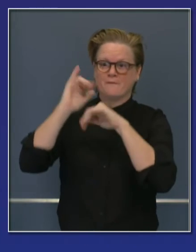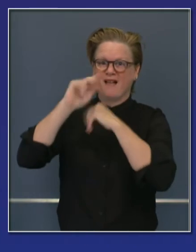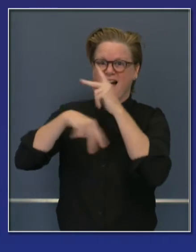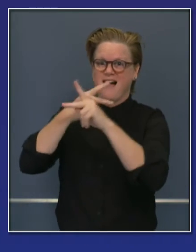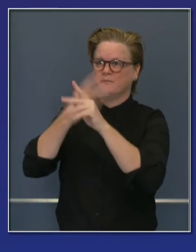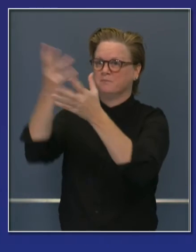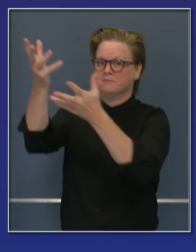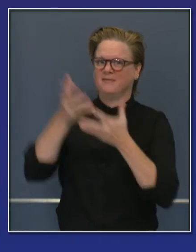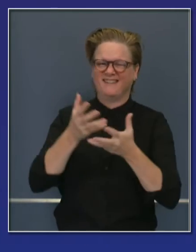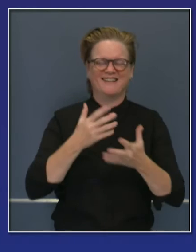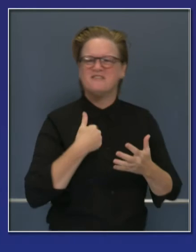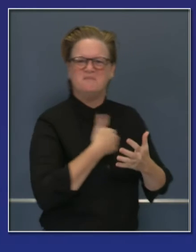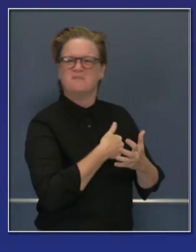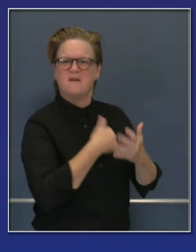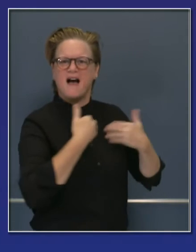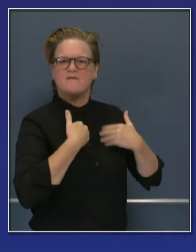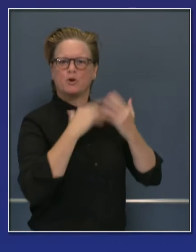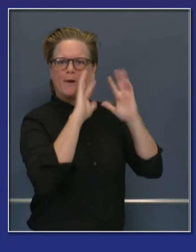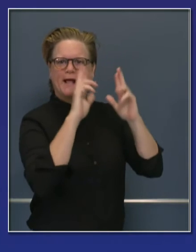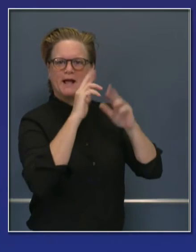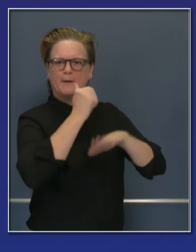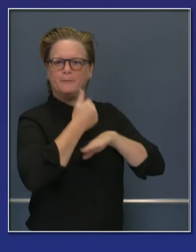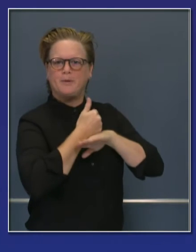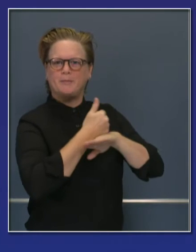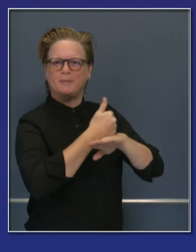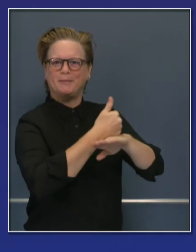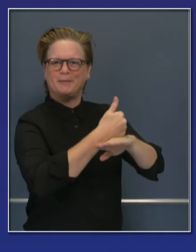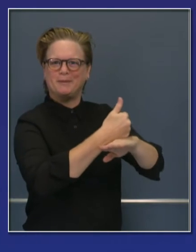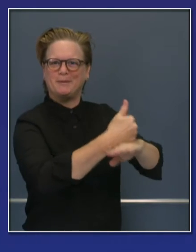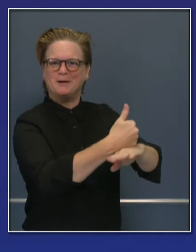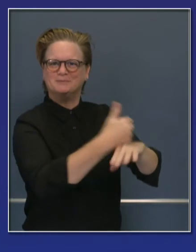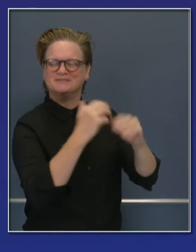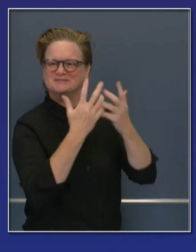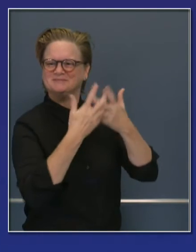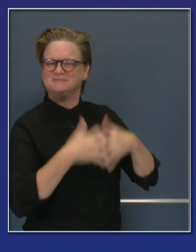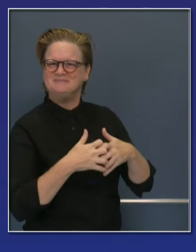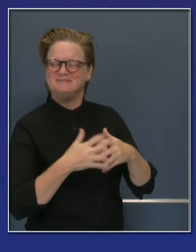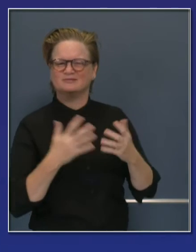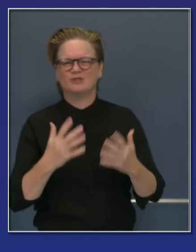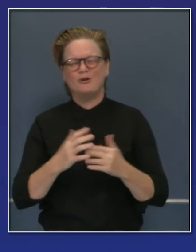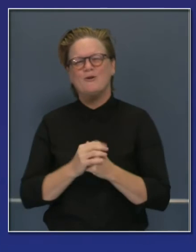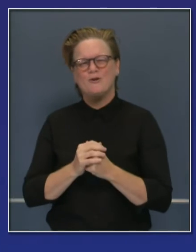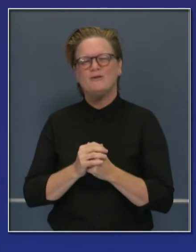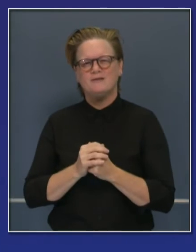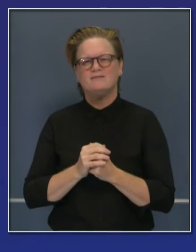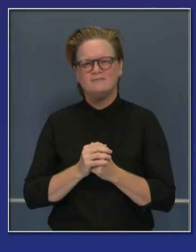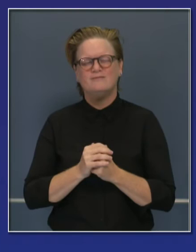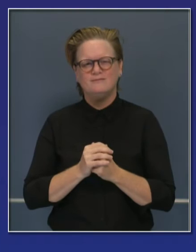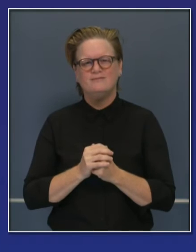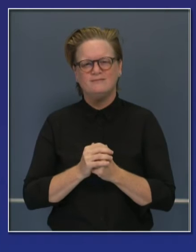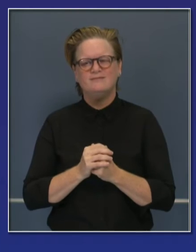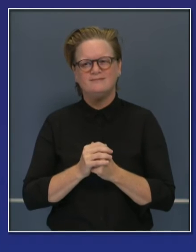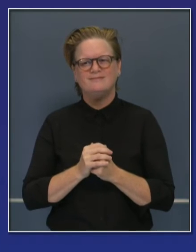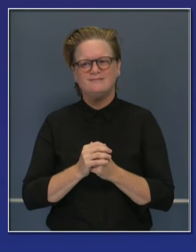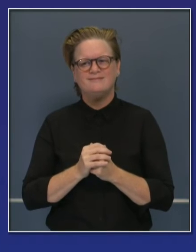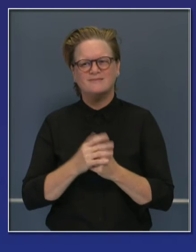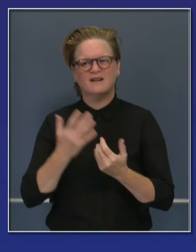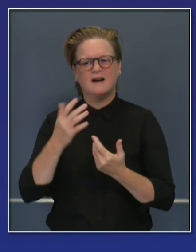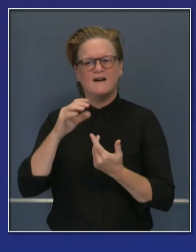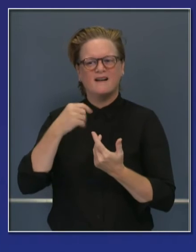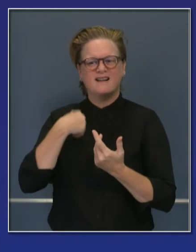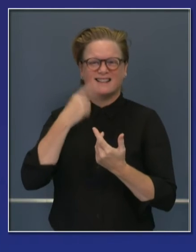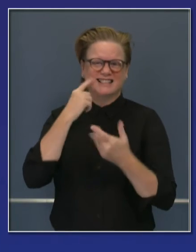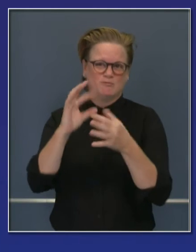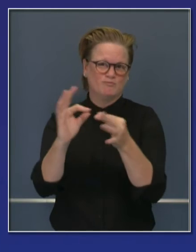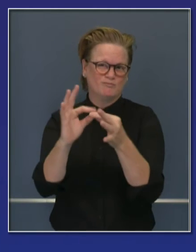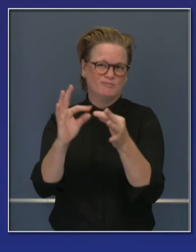what we do already on an annual basis related to vaccinations, not least of which the flu vaccination, but also just